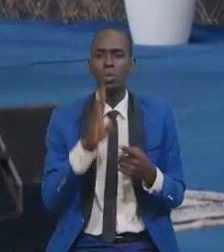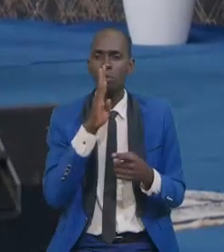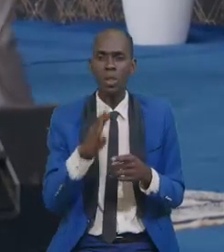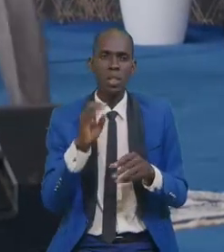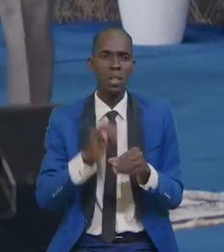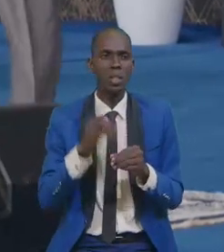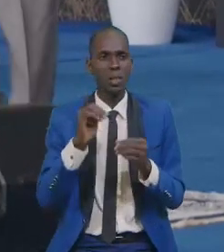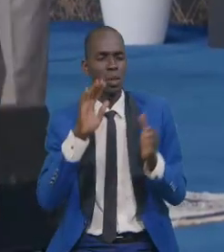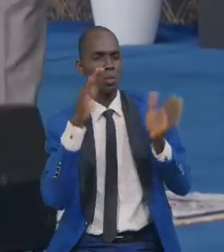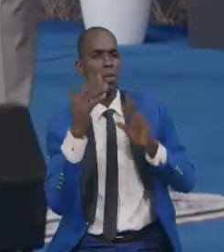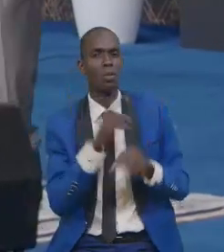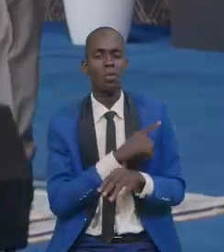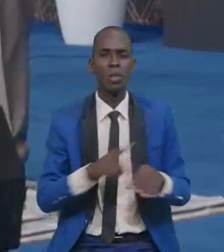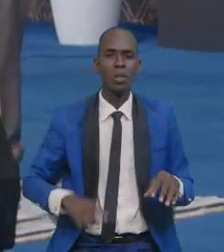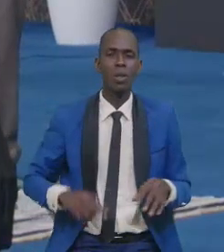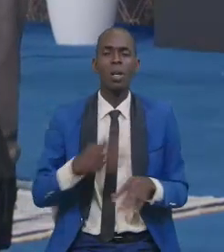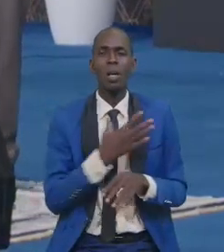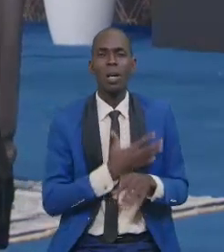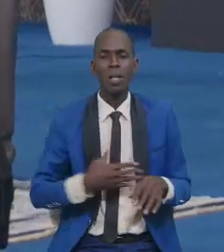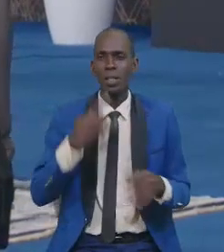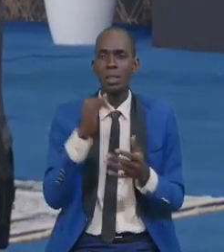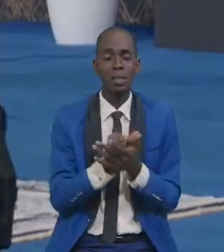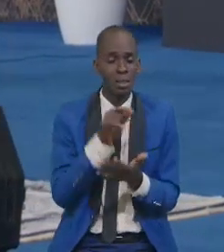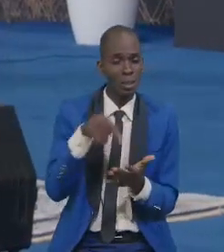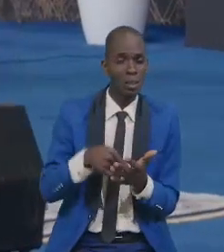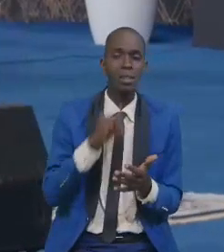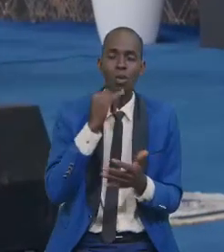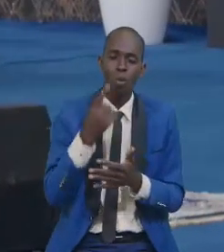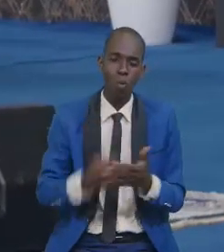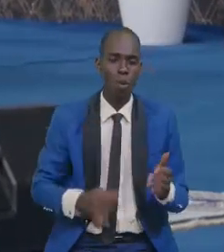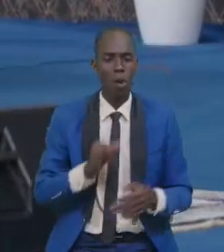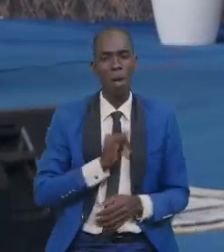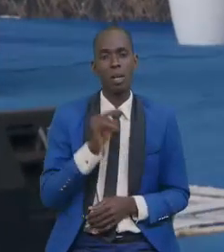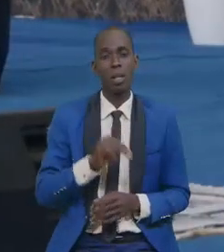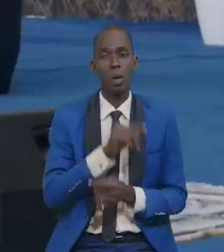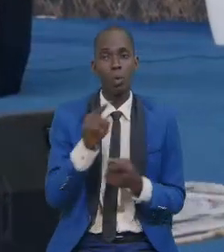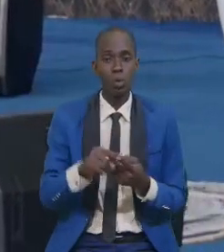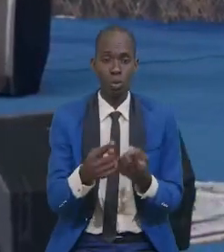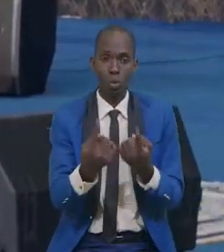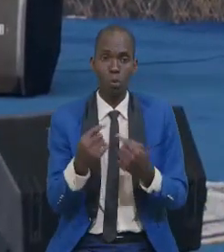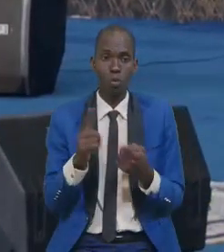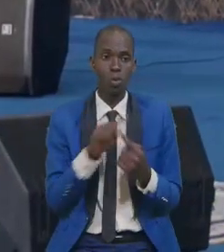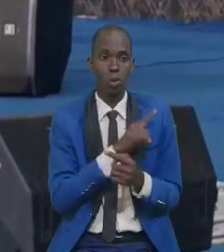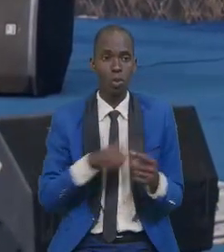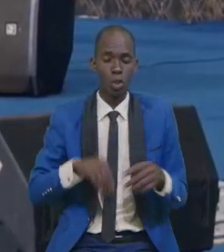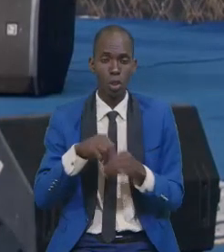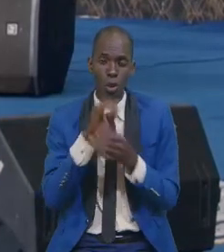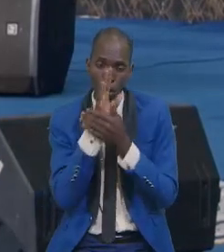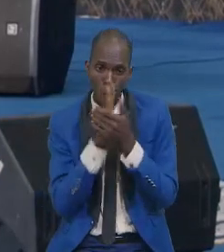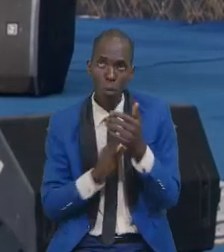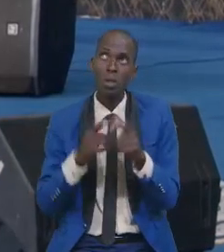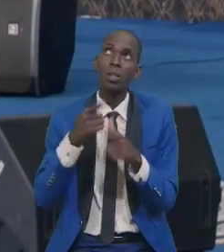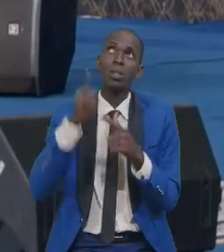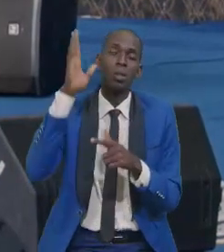say, Lord, this is what I need. And when you come in humility like that, he will answer your